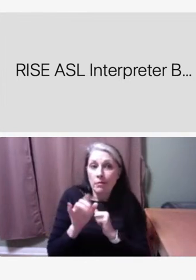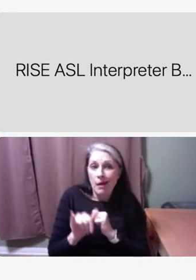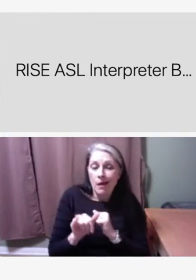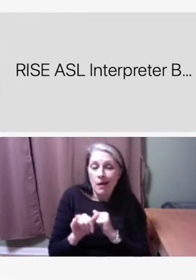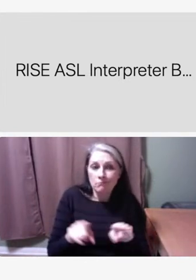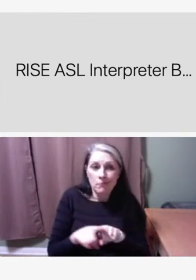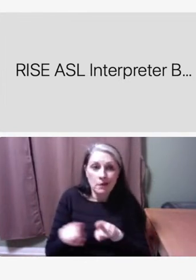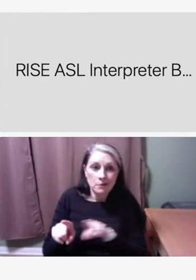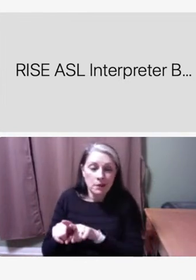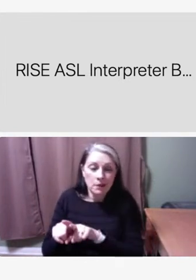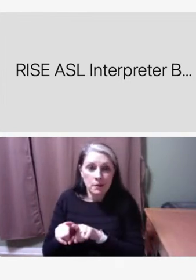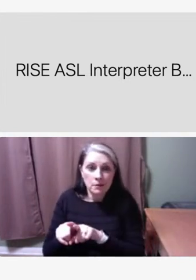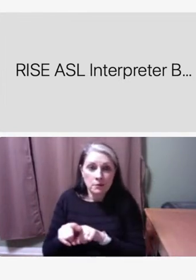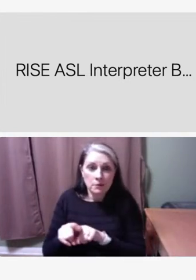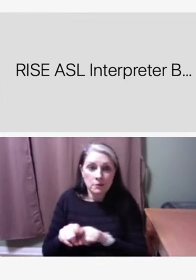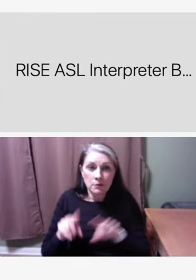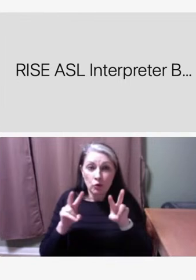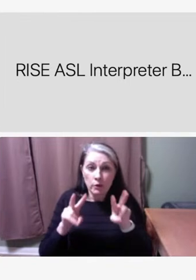on some of those ideas.